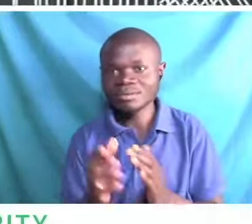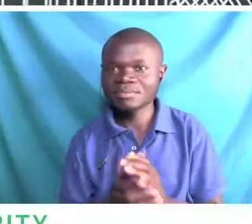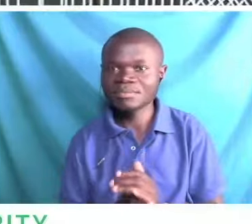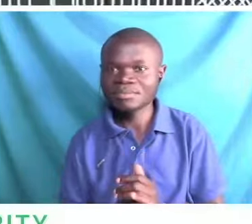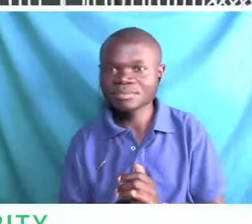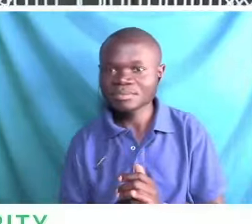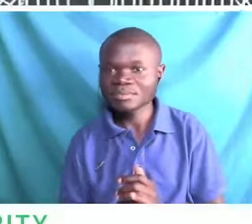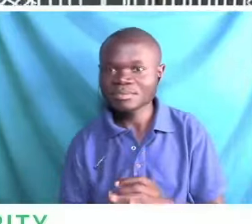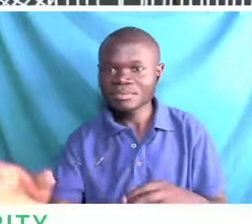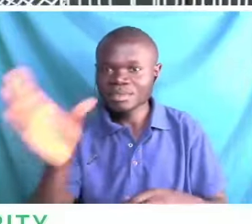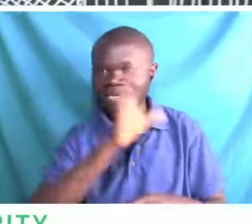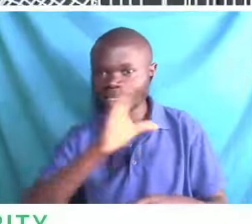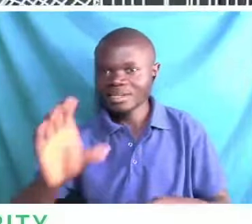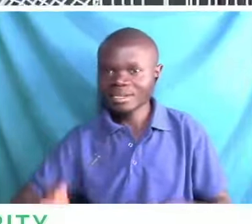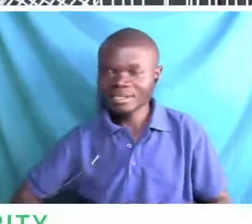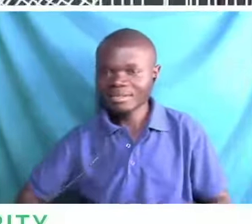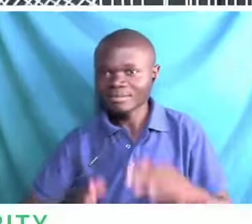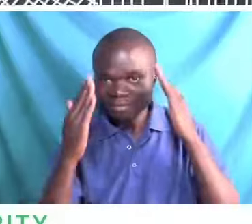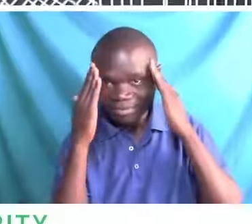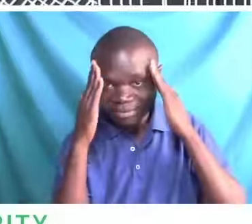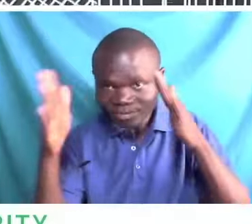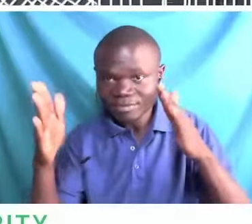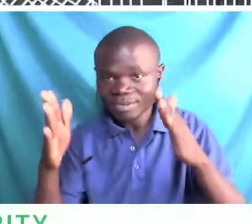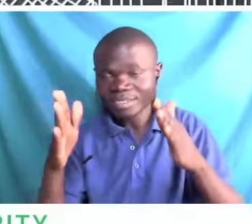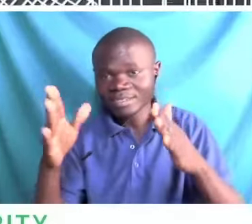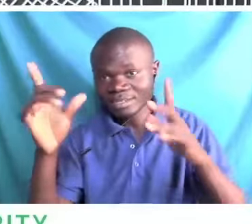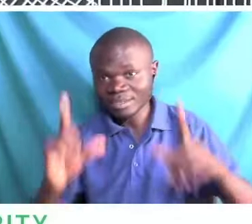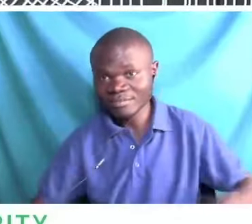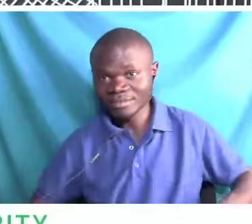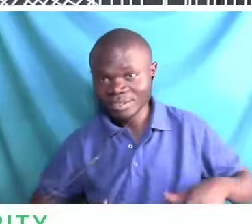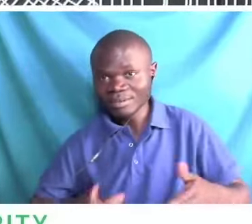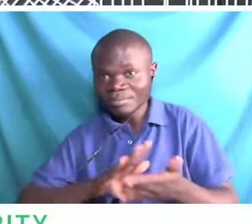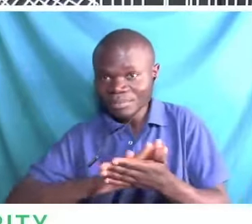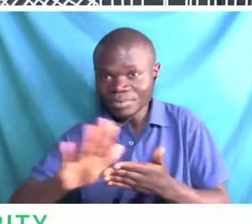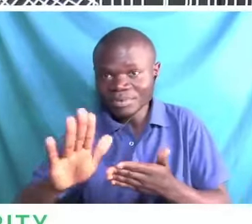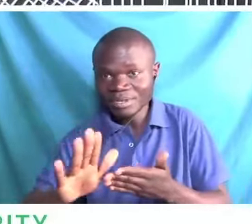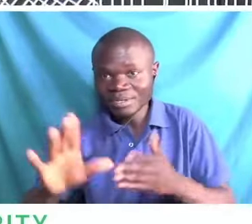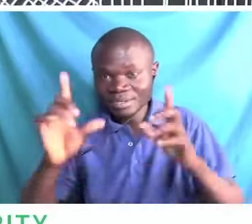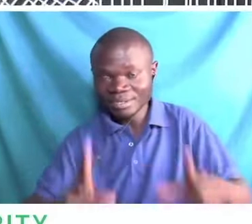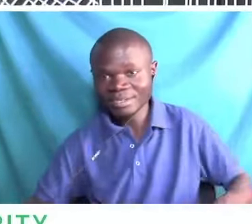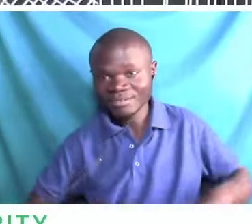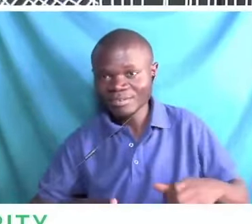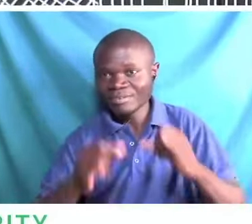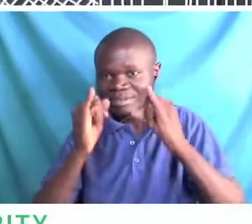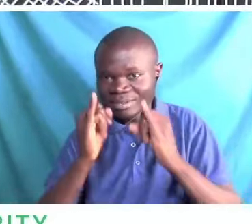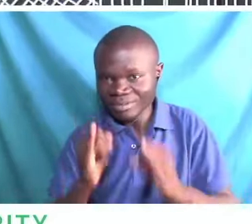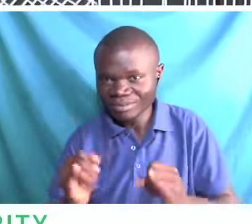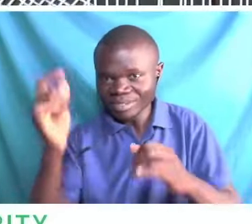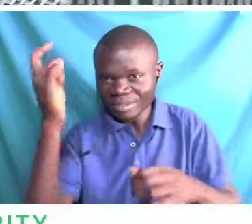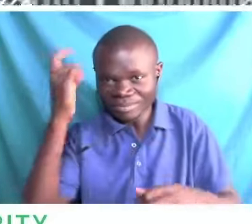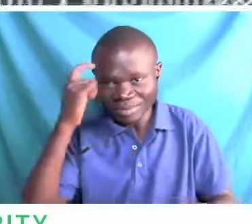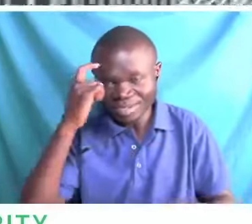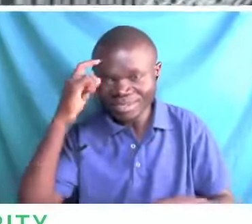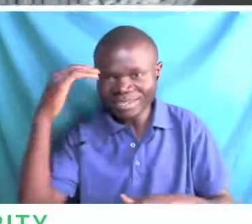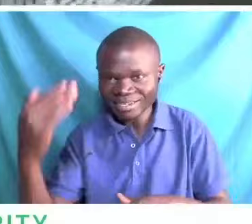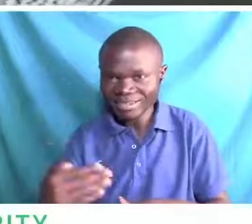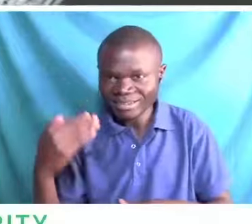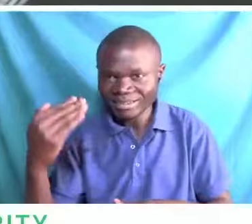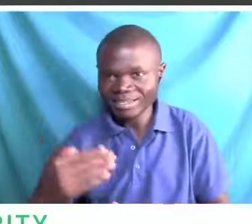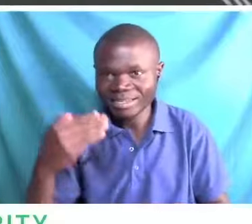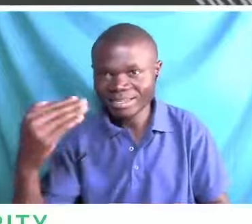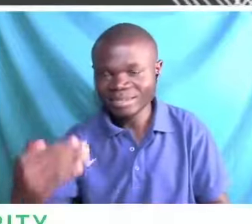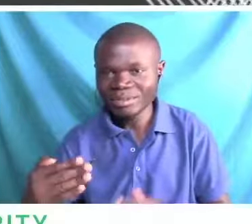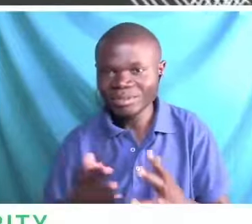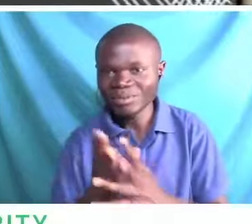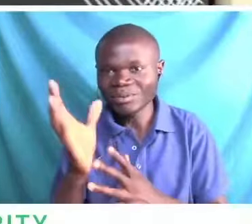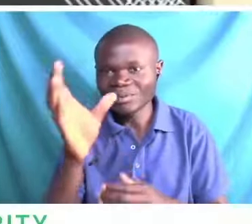A Christ-focused life is a pure life. It's a life that renews its mind day by day through the